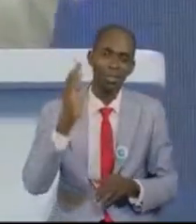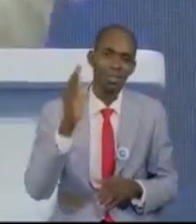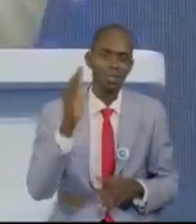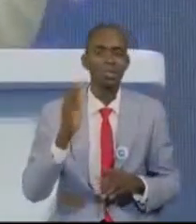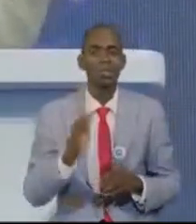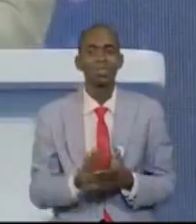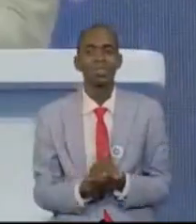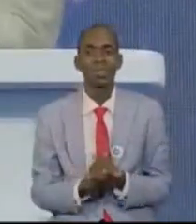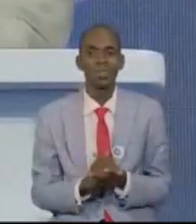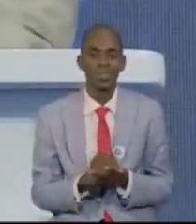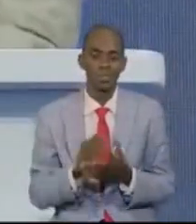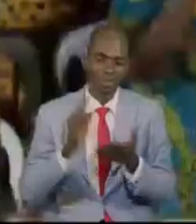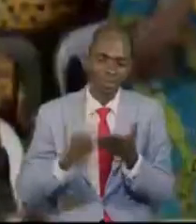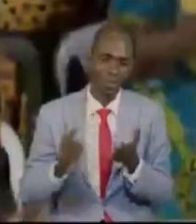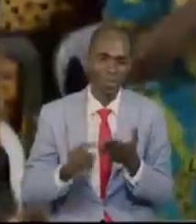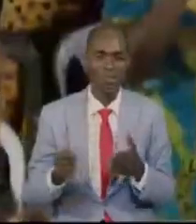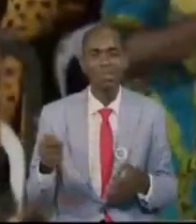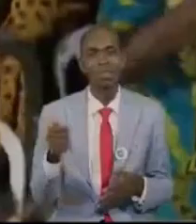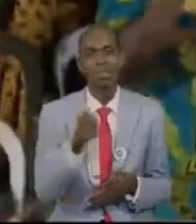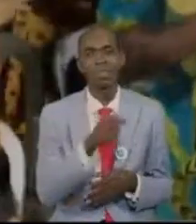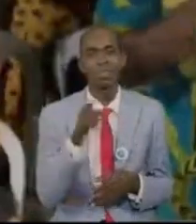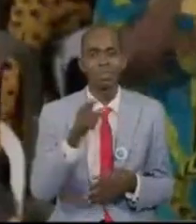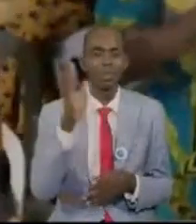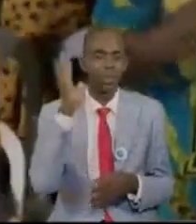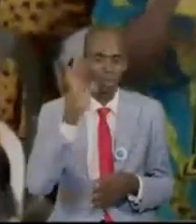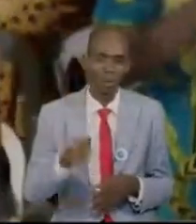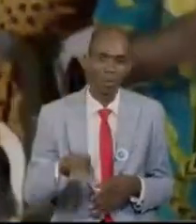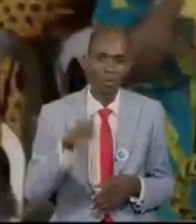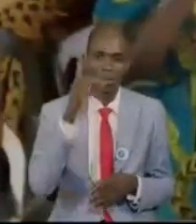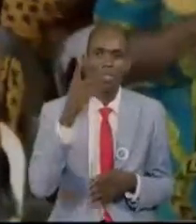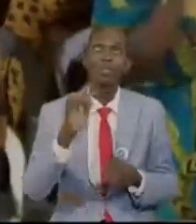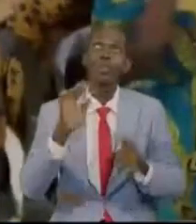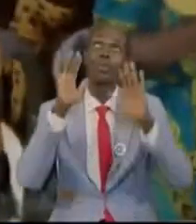Check up yourself. You'll find the wonder of God in your life right there.